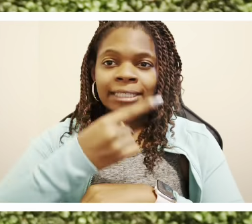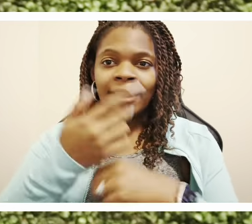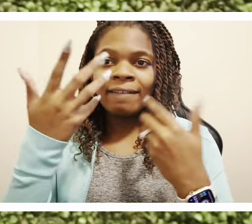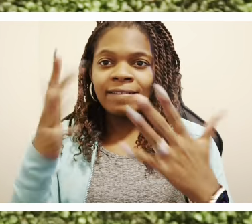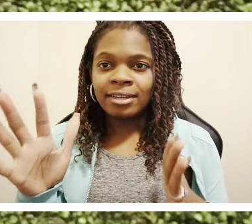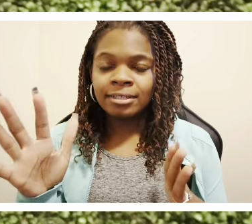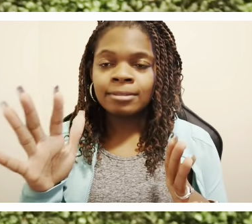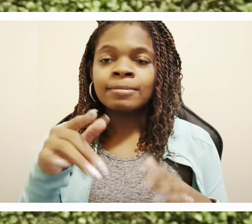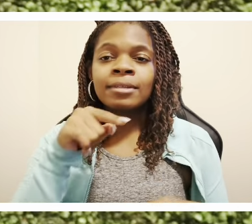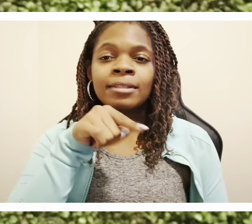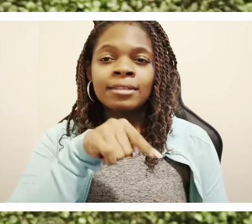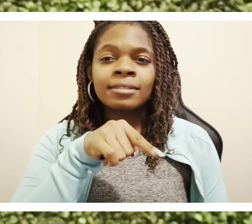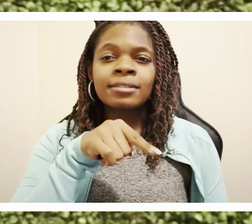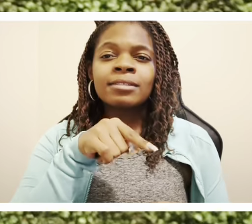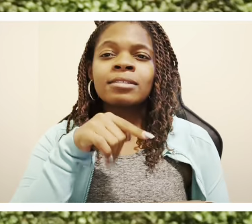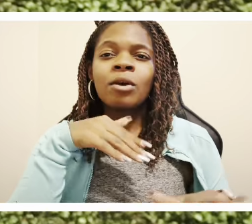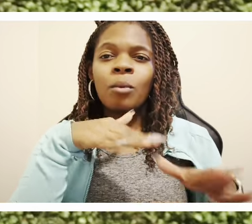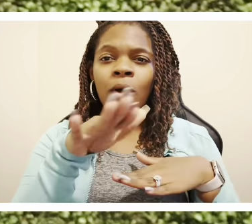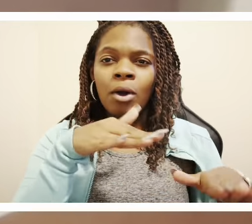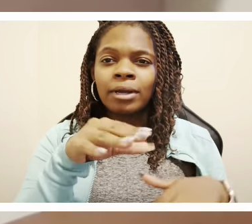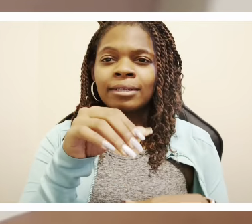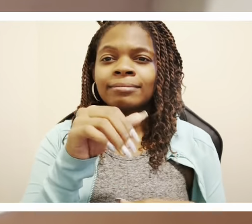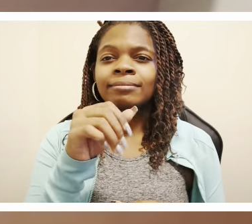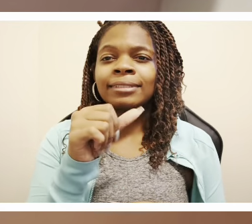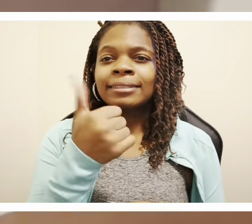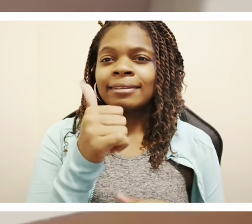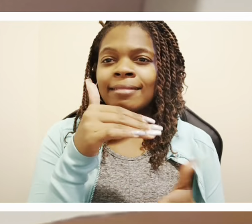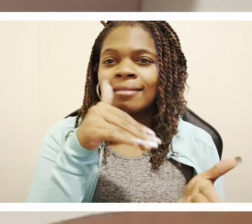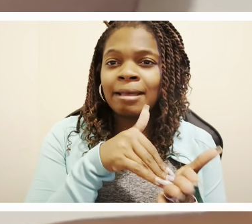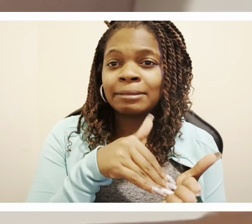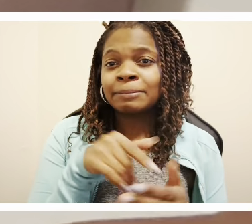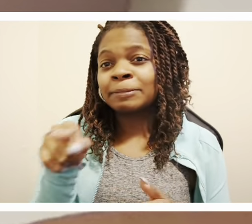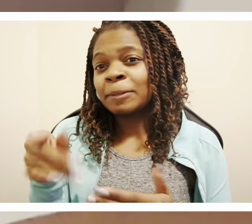the Fitbit said I got 12,000 steps.